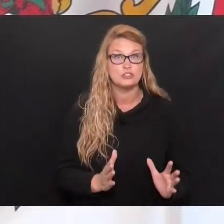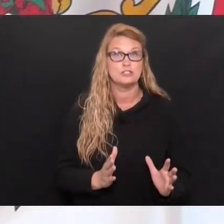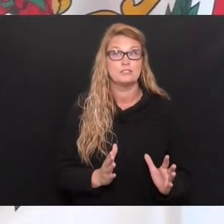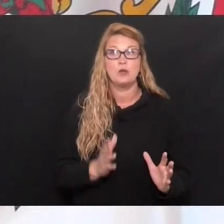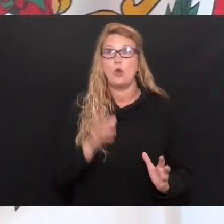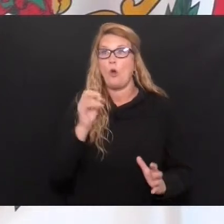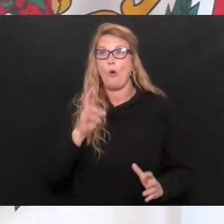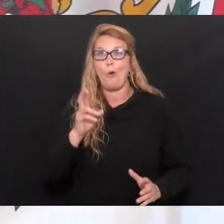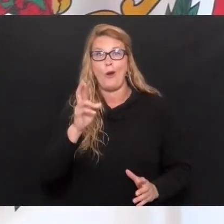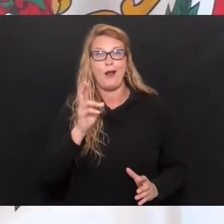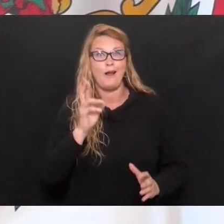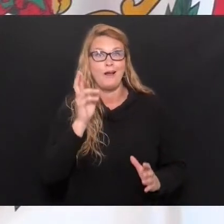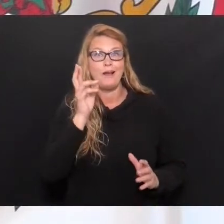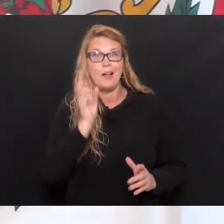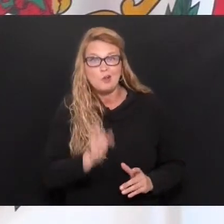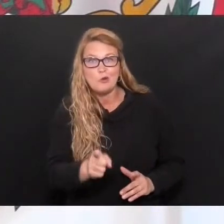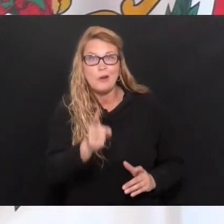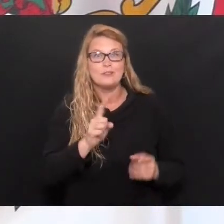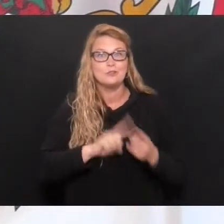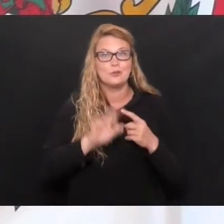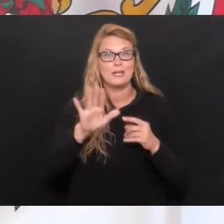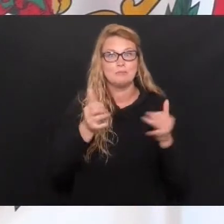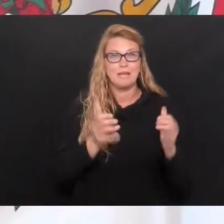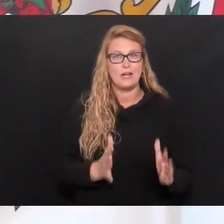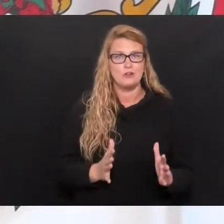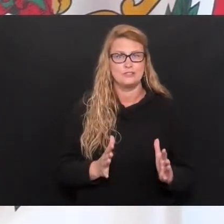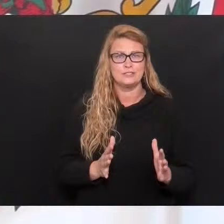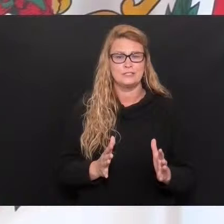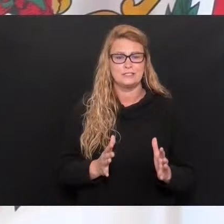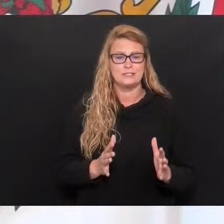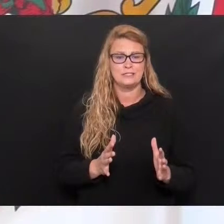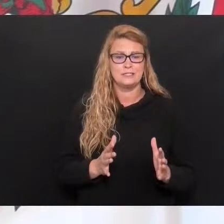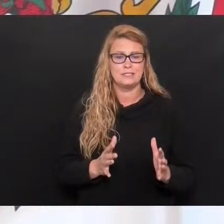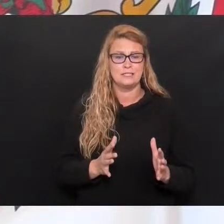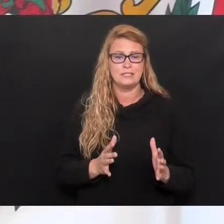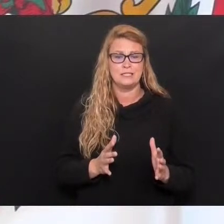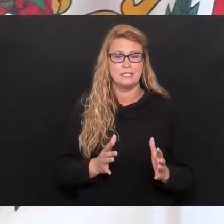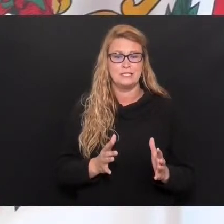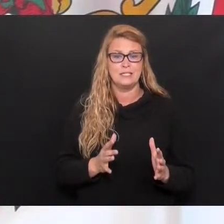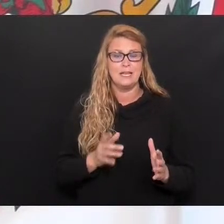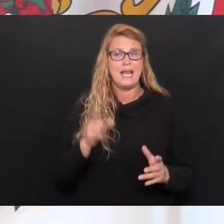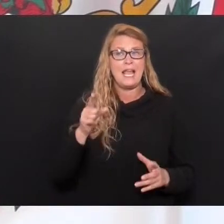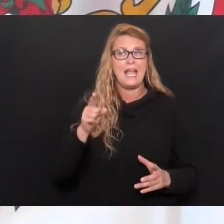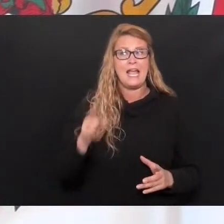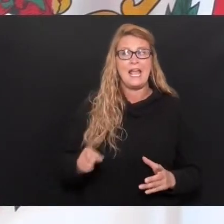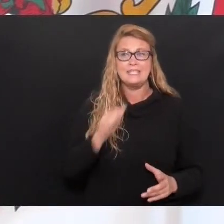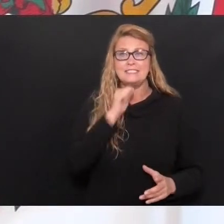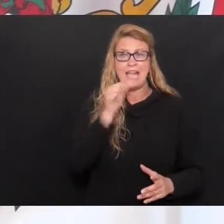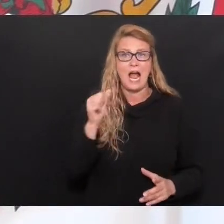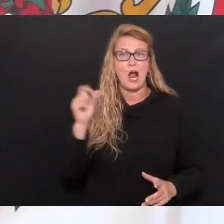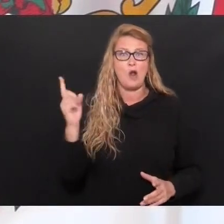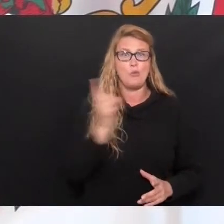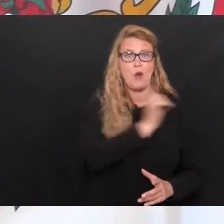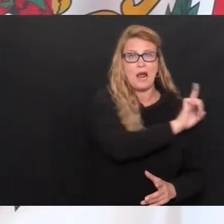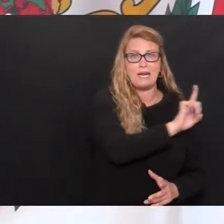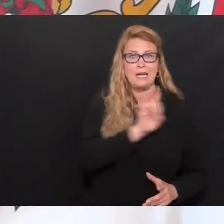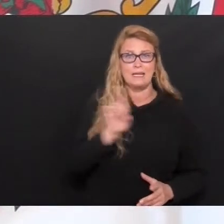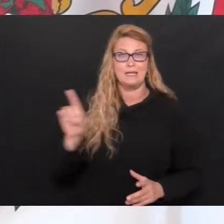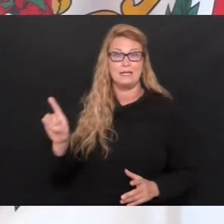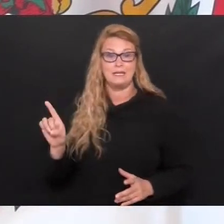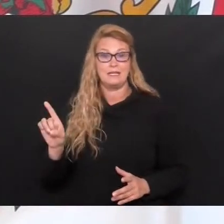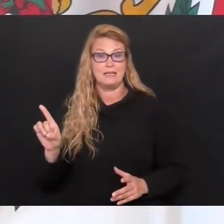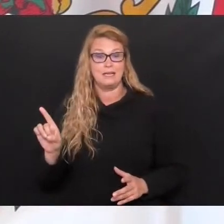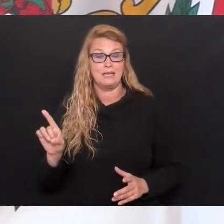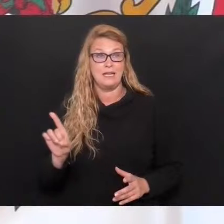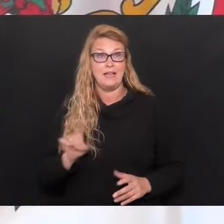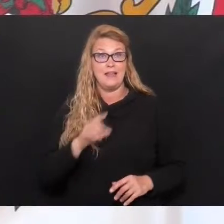his players, whatever he's doing, that coach isn't running up and down the floor and the kids that are on the bench are not